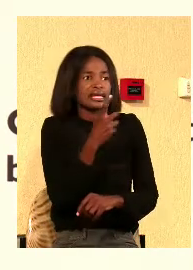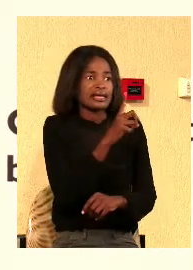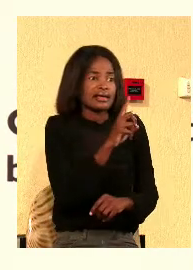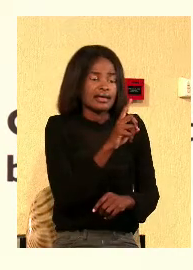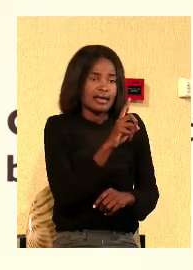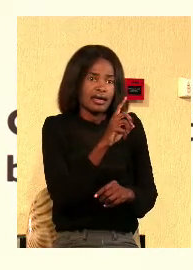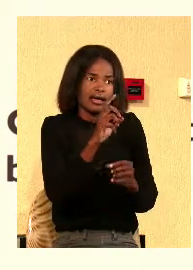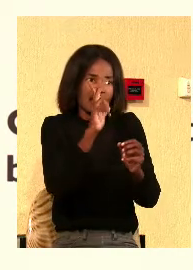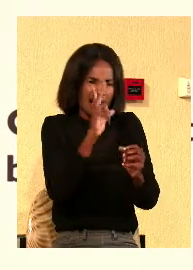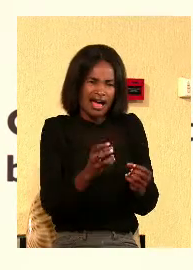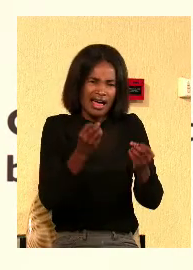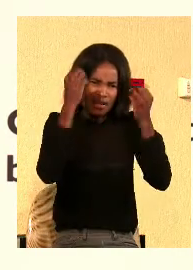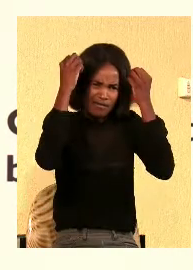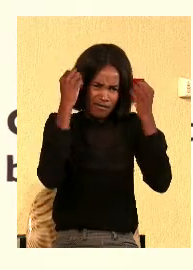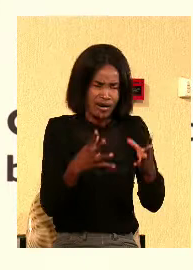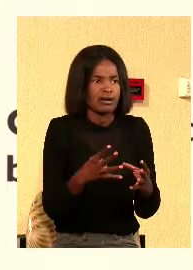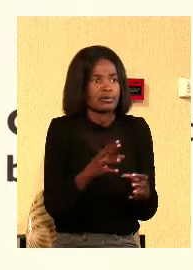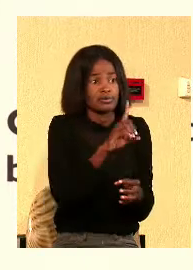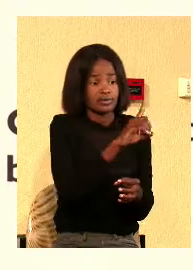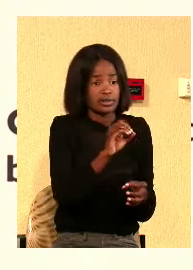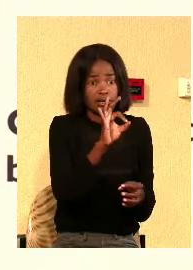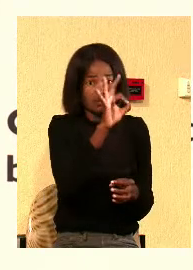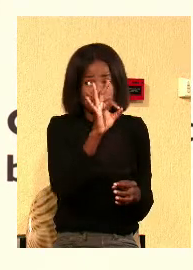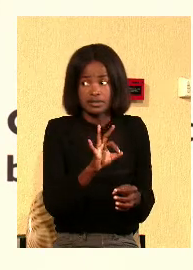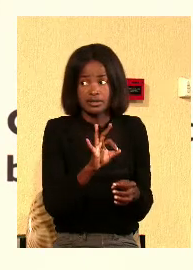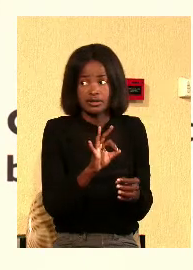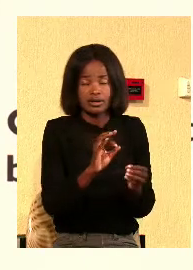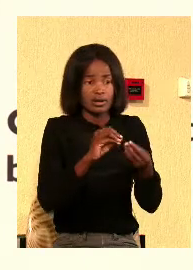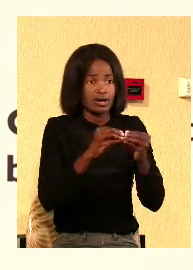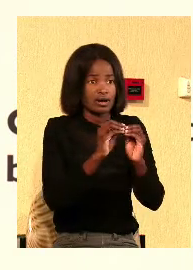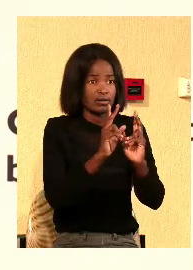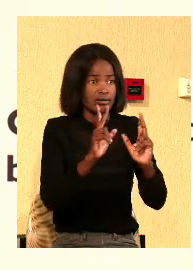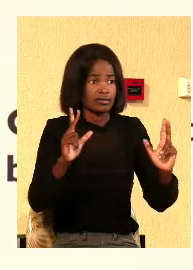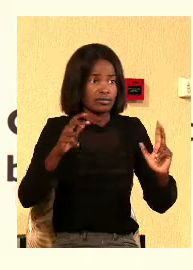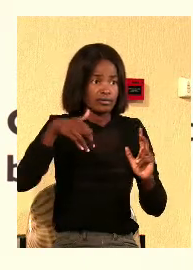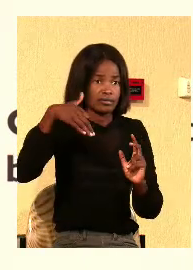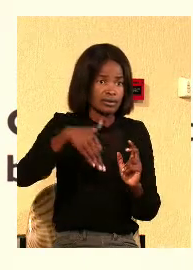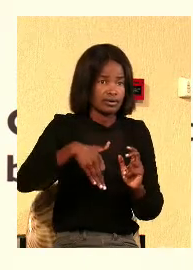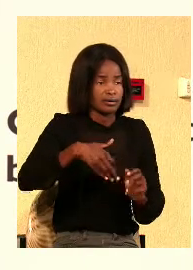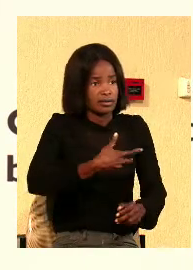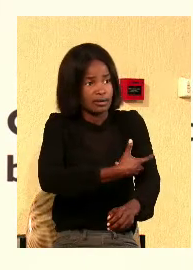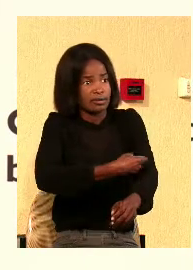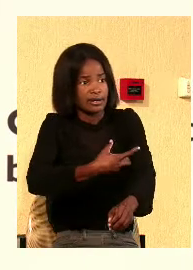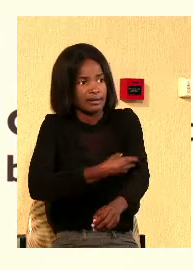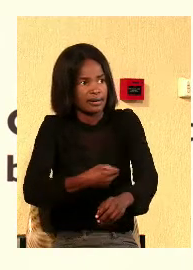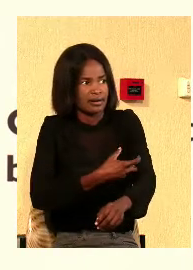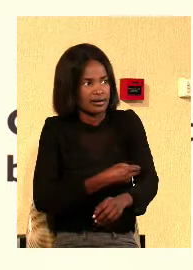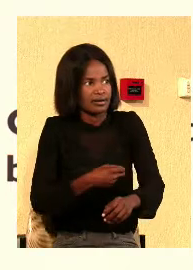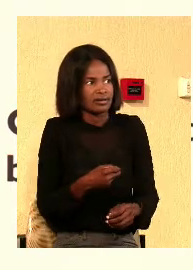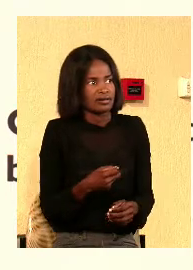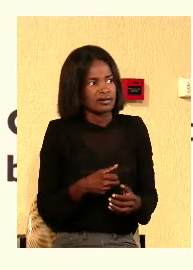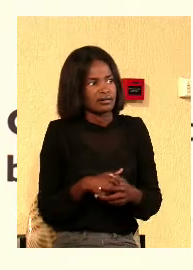10% of the population. This is more or less 10% of the population. Within what kind of time frame are we looking at? This